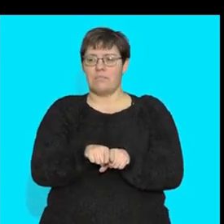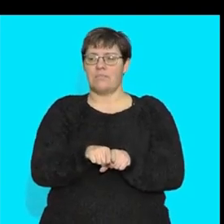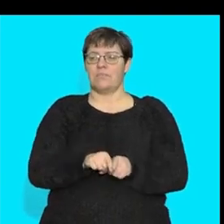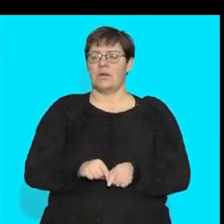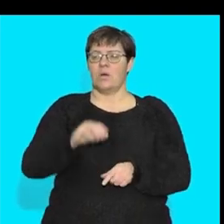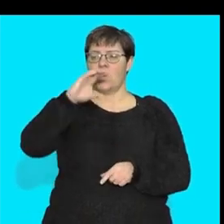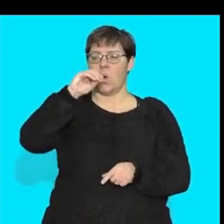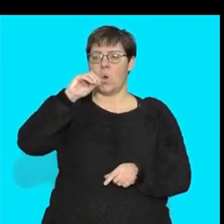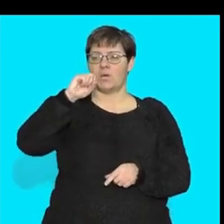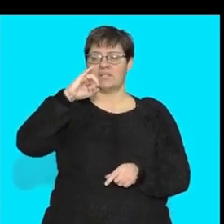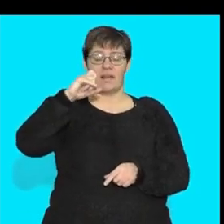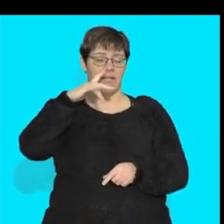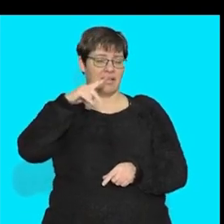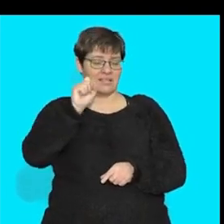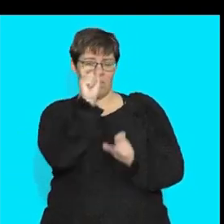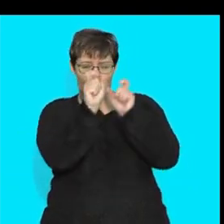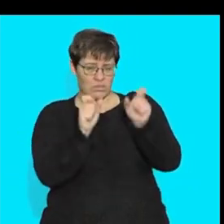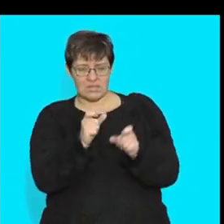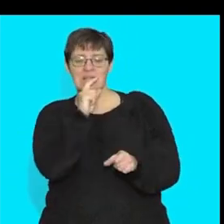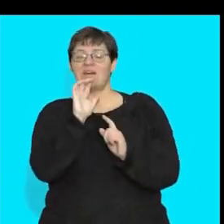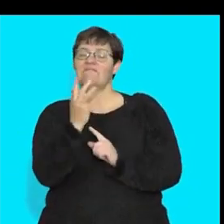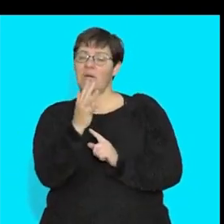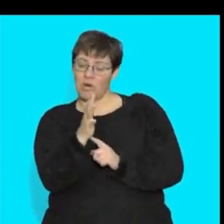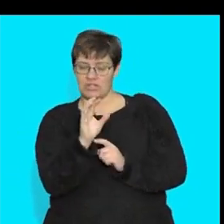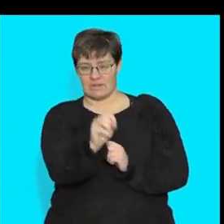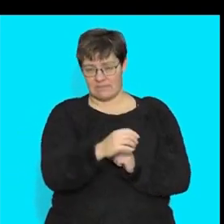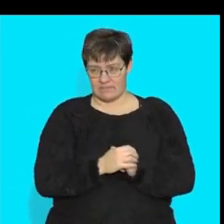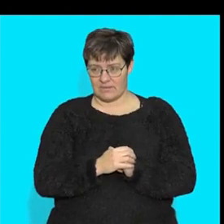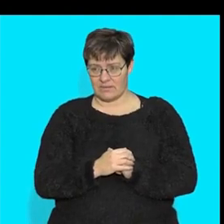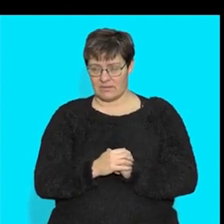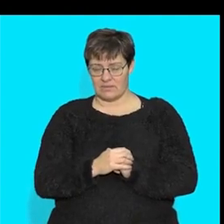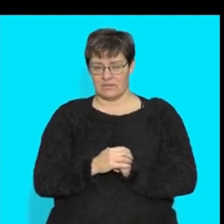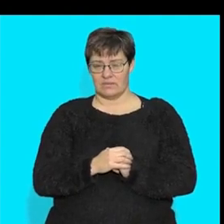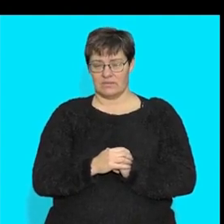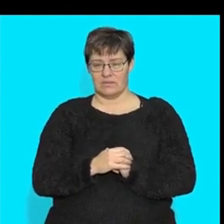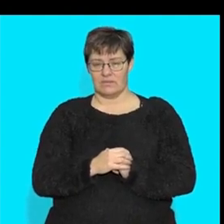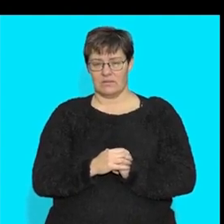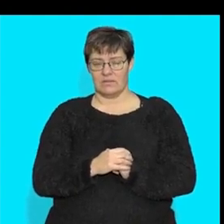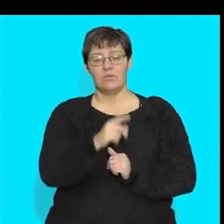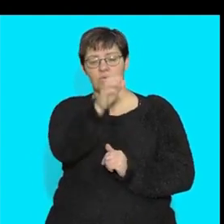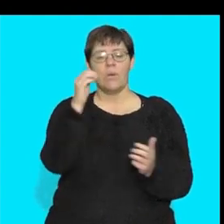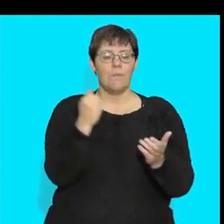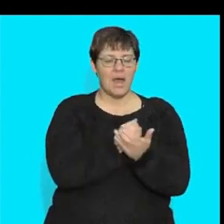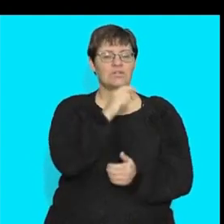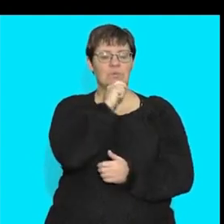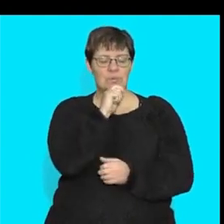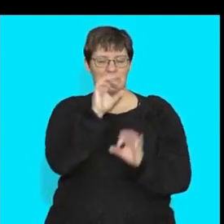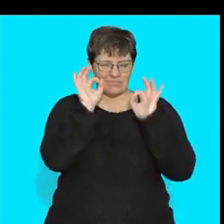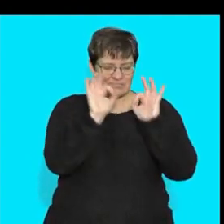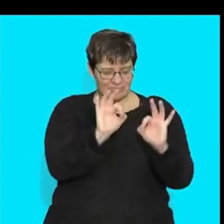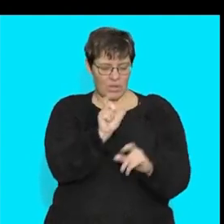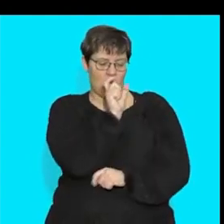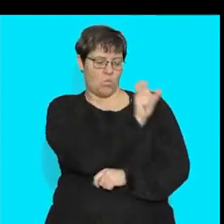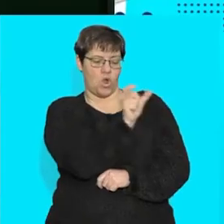not sound waves here, it's vibrations. It's vibrations. It's vibrations. So you need to use the